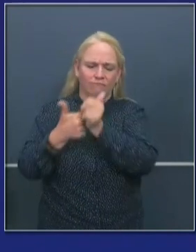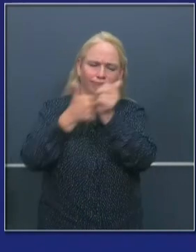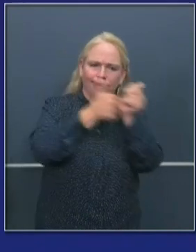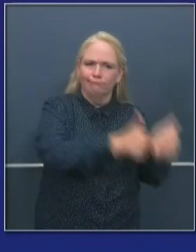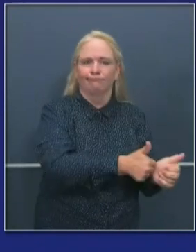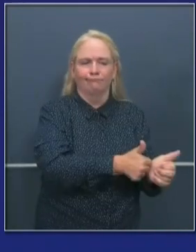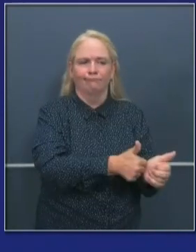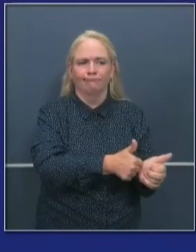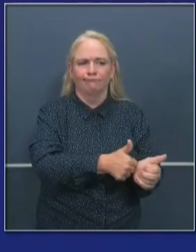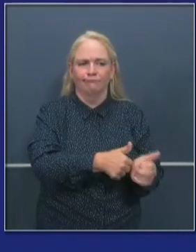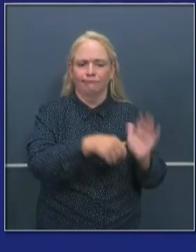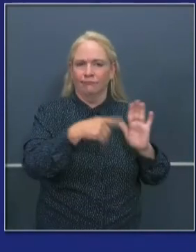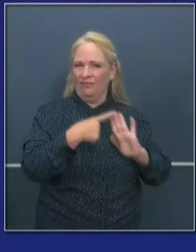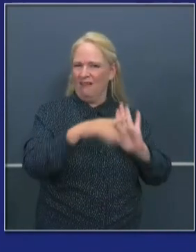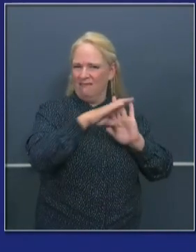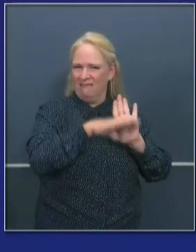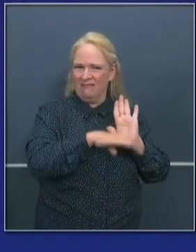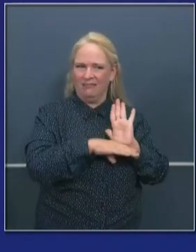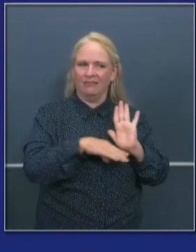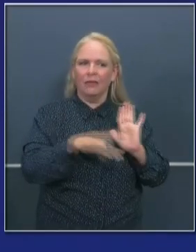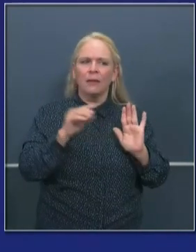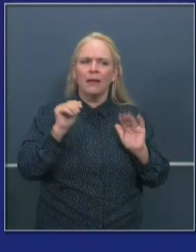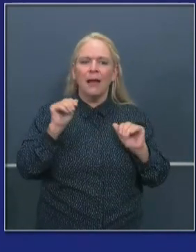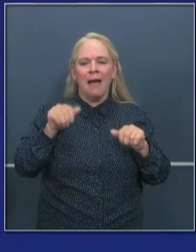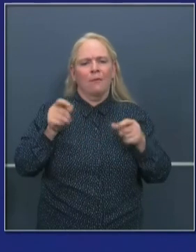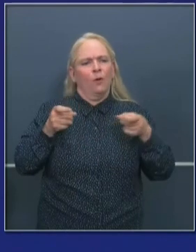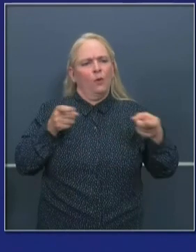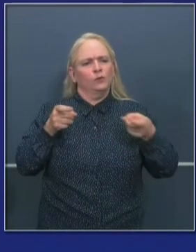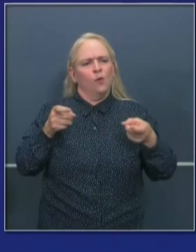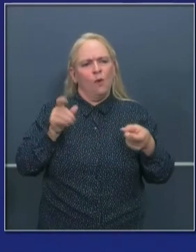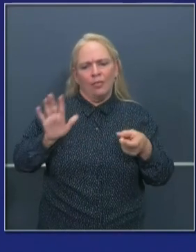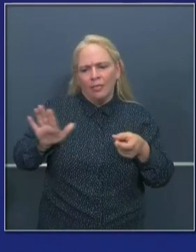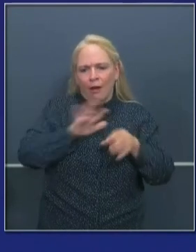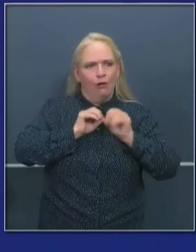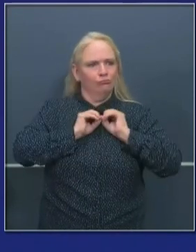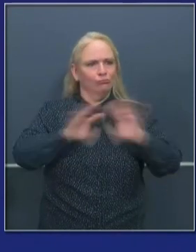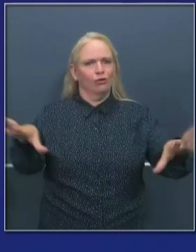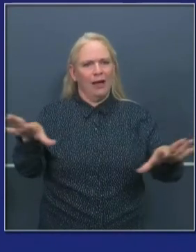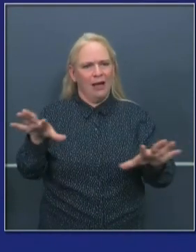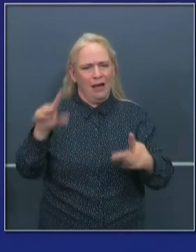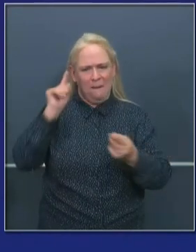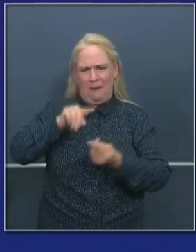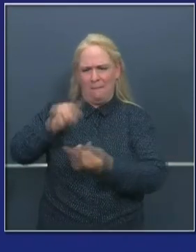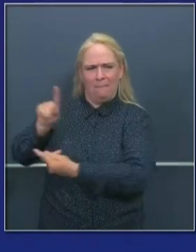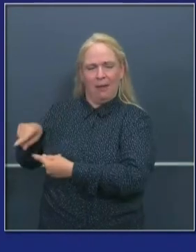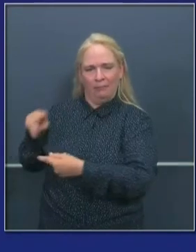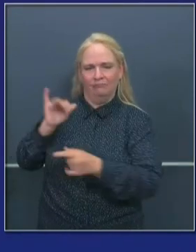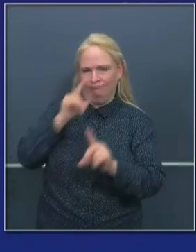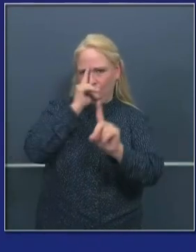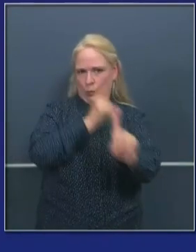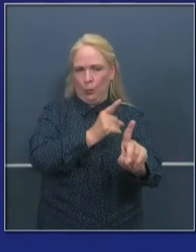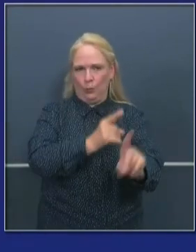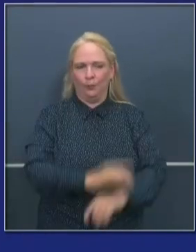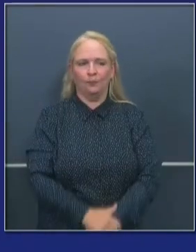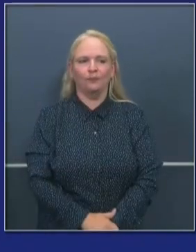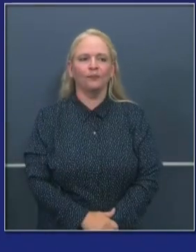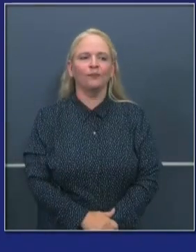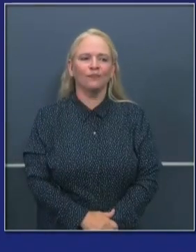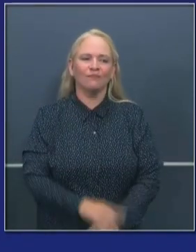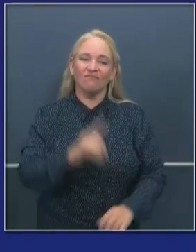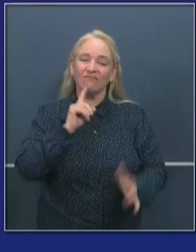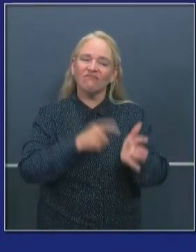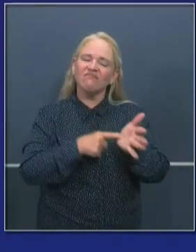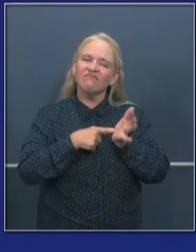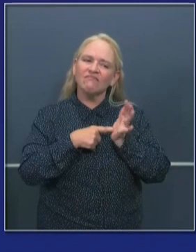not, that hand will be forced in the spirit that requires this moment. And again,